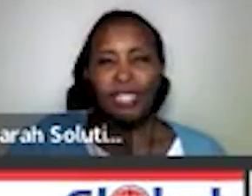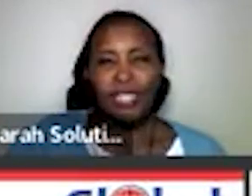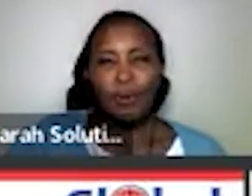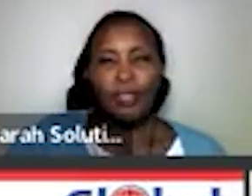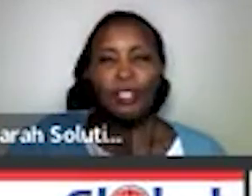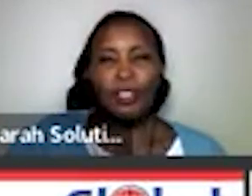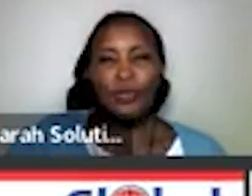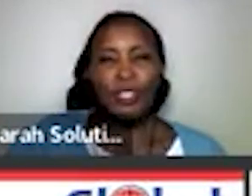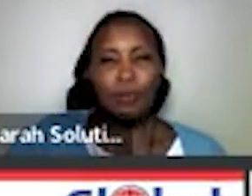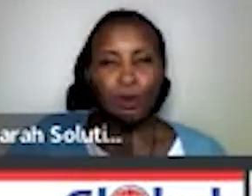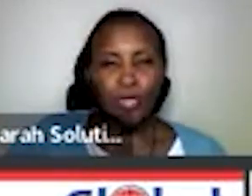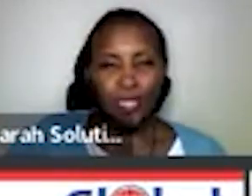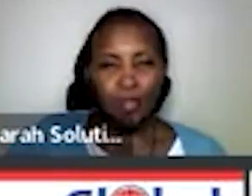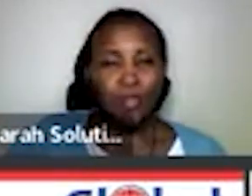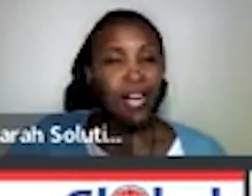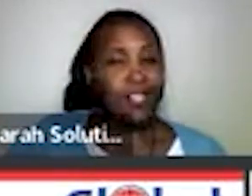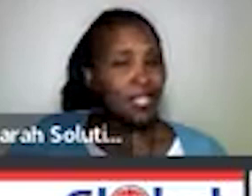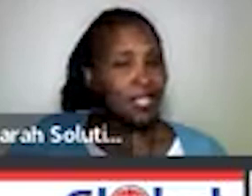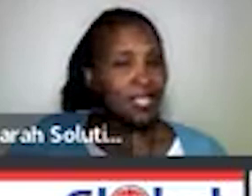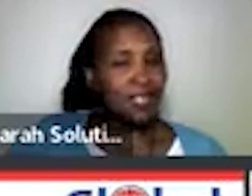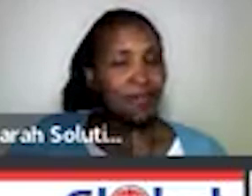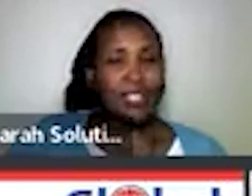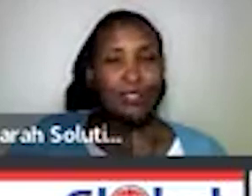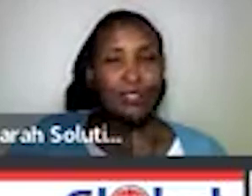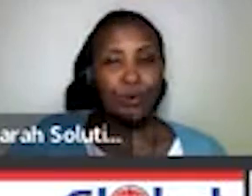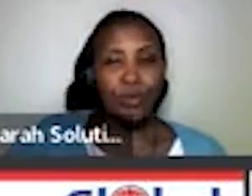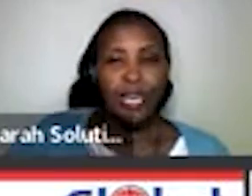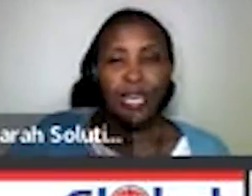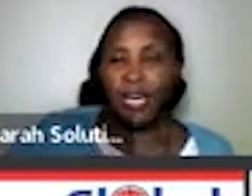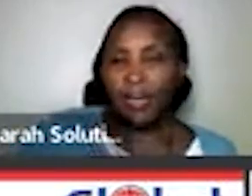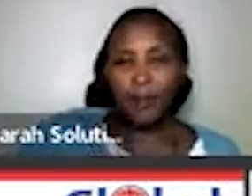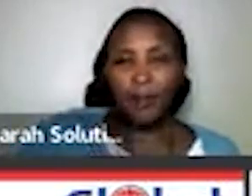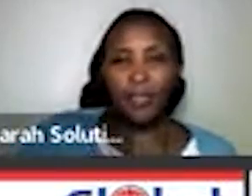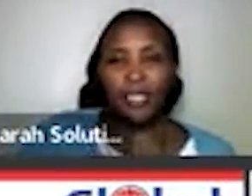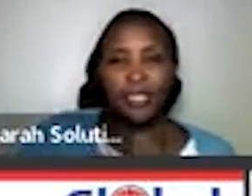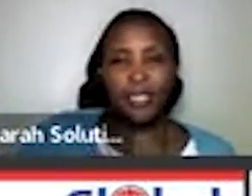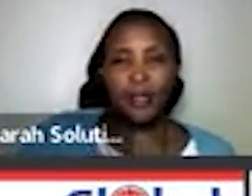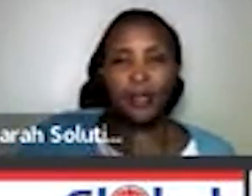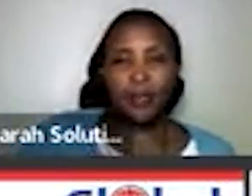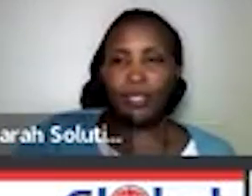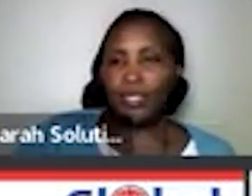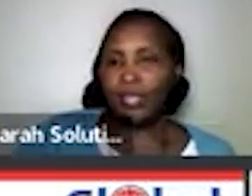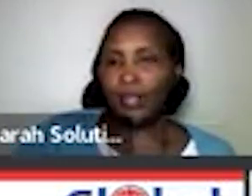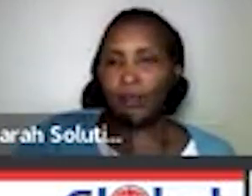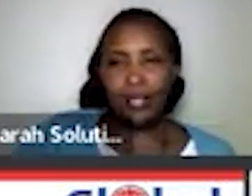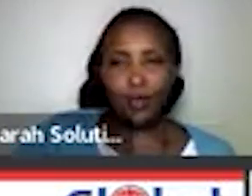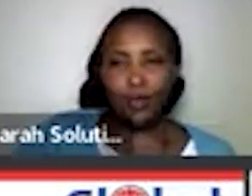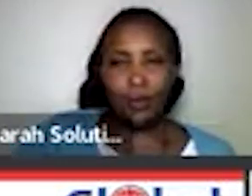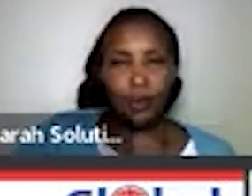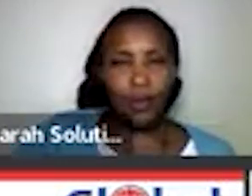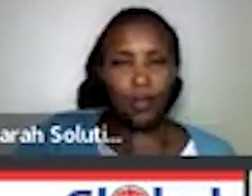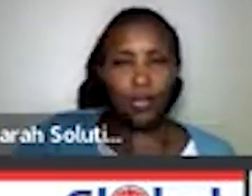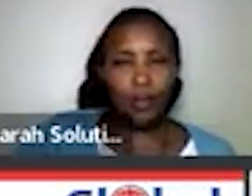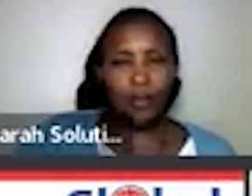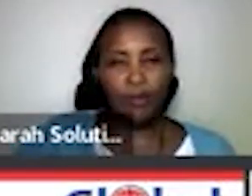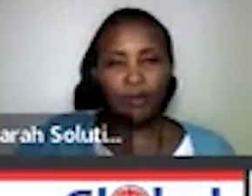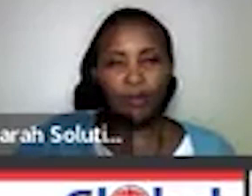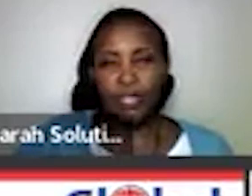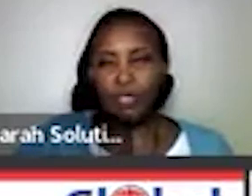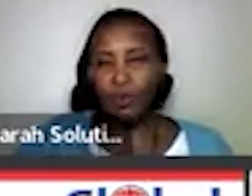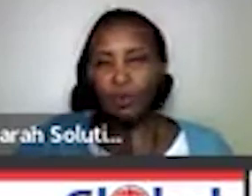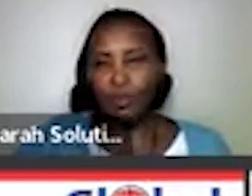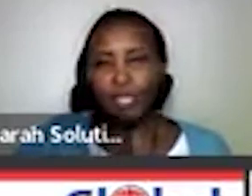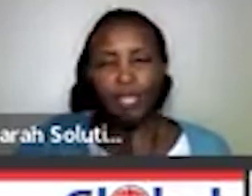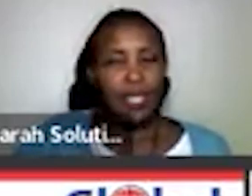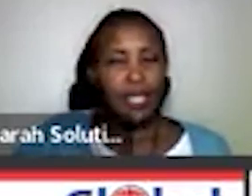only, wanting to receive. Actually, that is very true. Yes, Sarah, we've lost Sarah, but I know she will be logging on